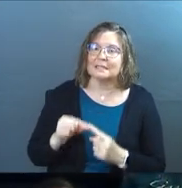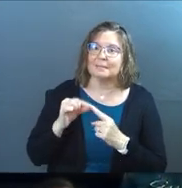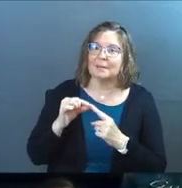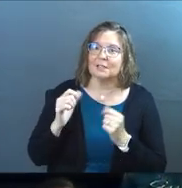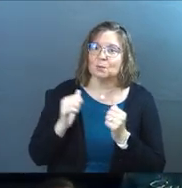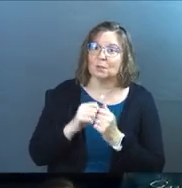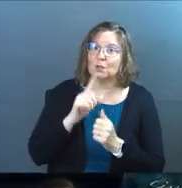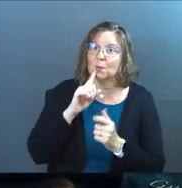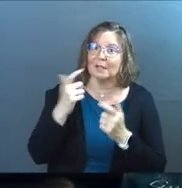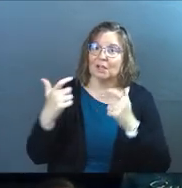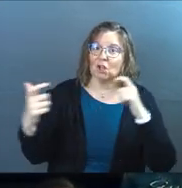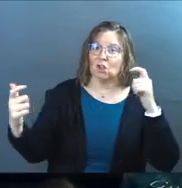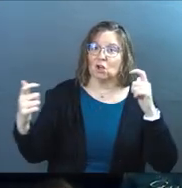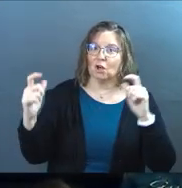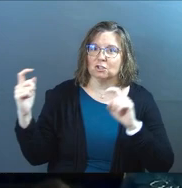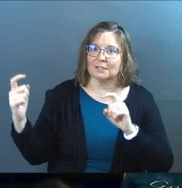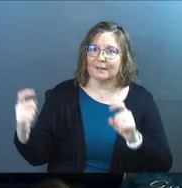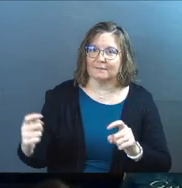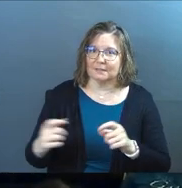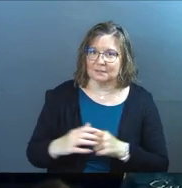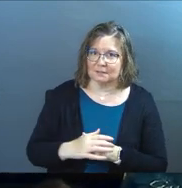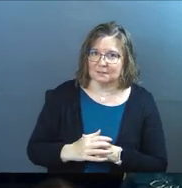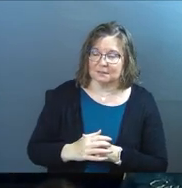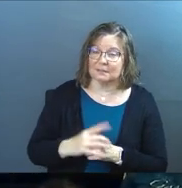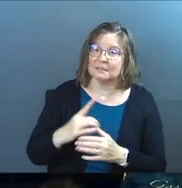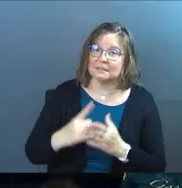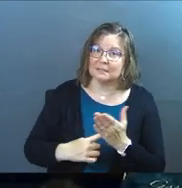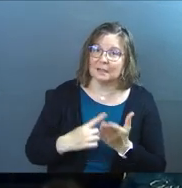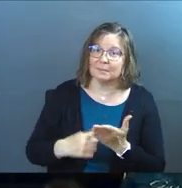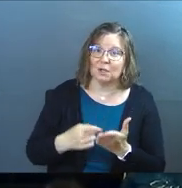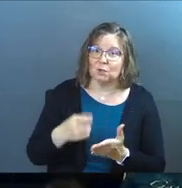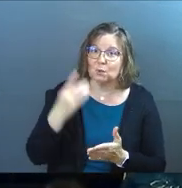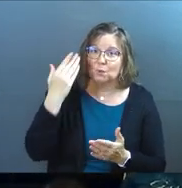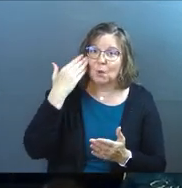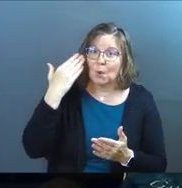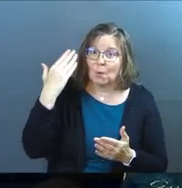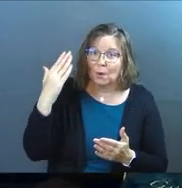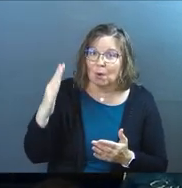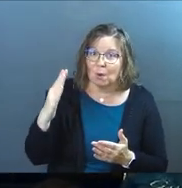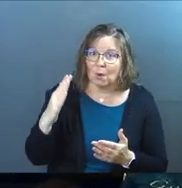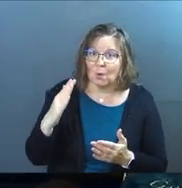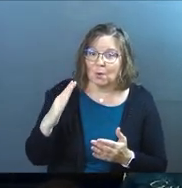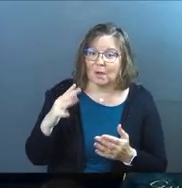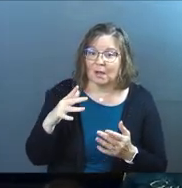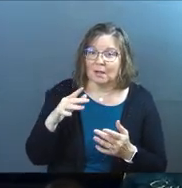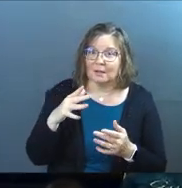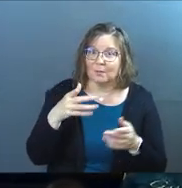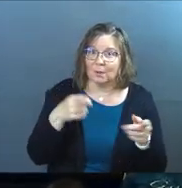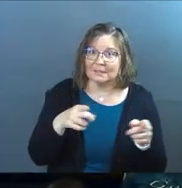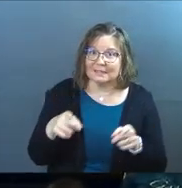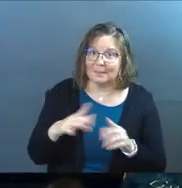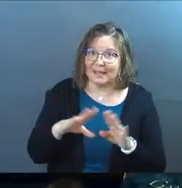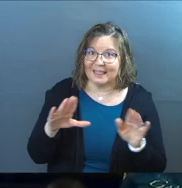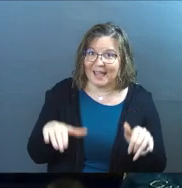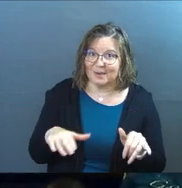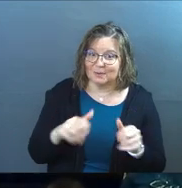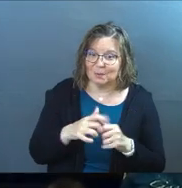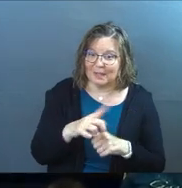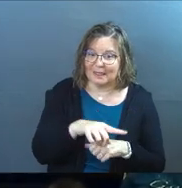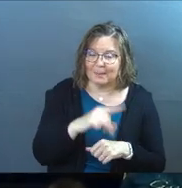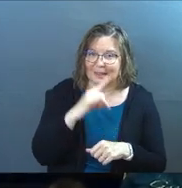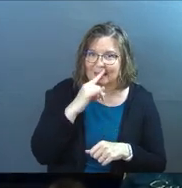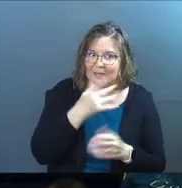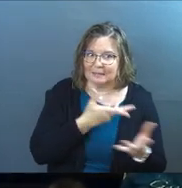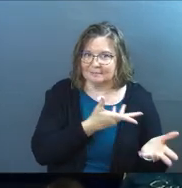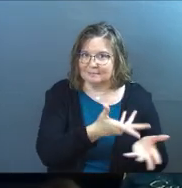especially with the really large gifts. Sometimes you don't know the flow of what's going on in the household with them and the